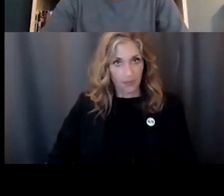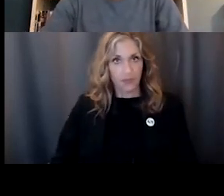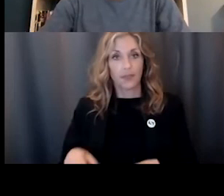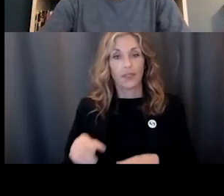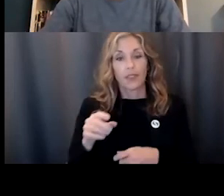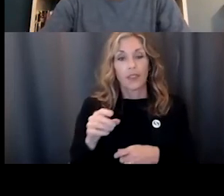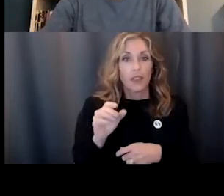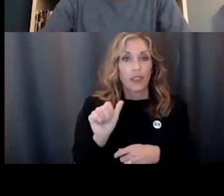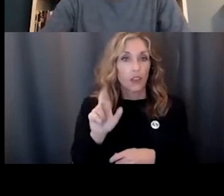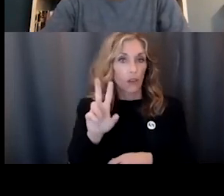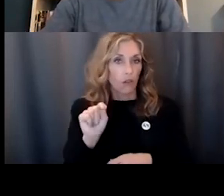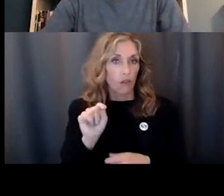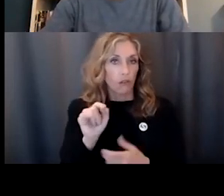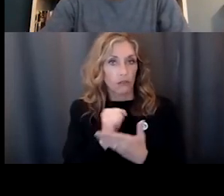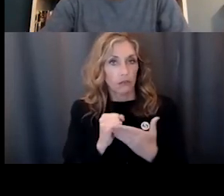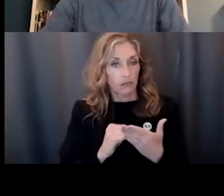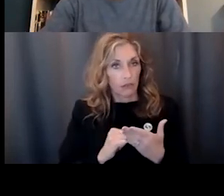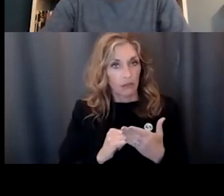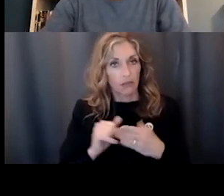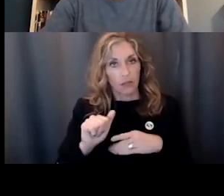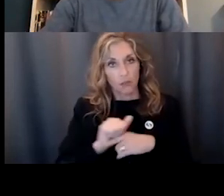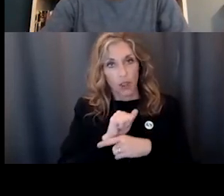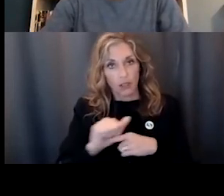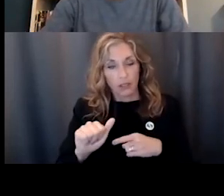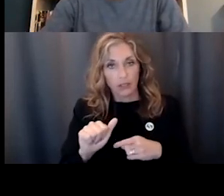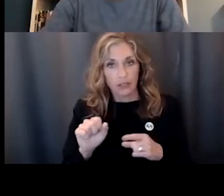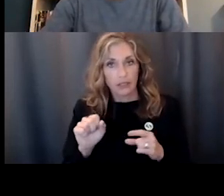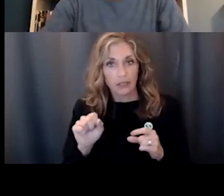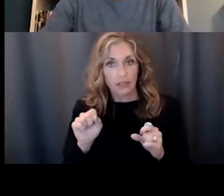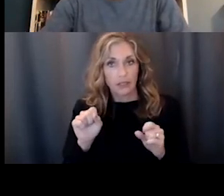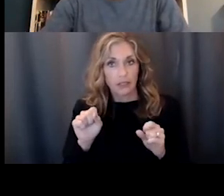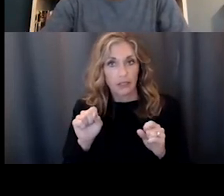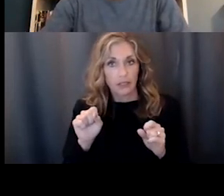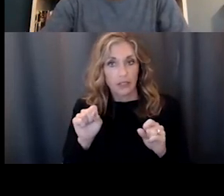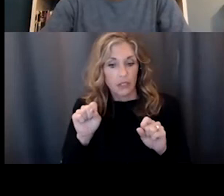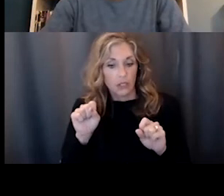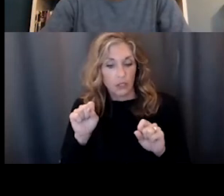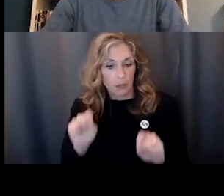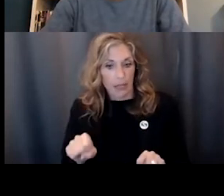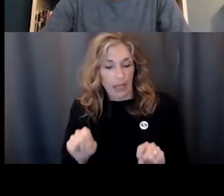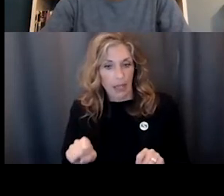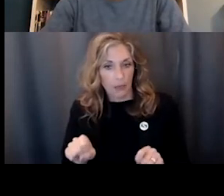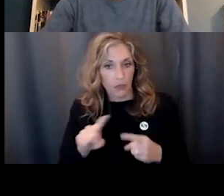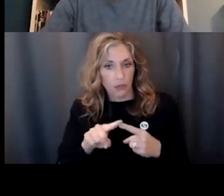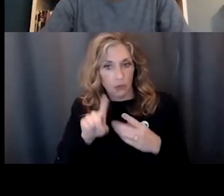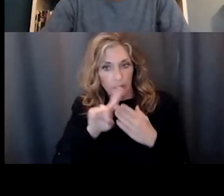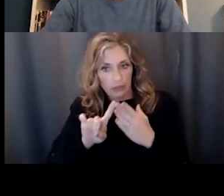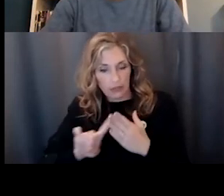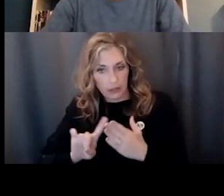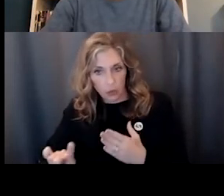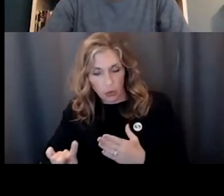to explore our own well-being and self-care, but also as a way of